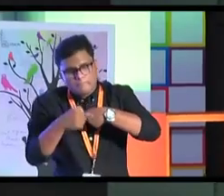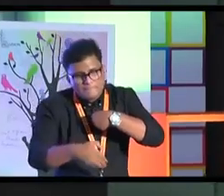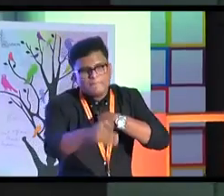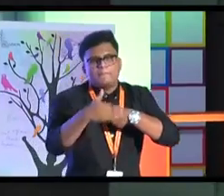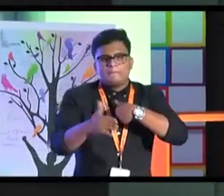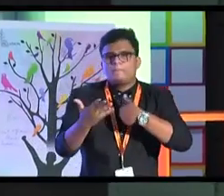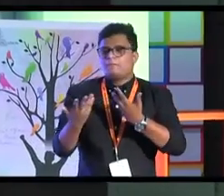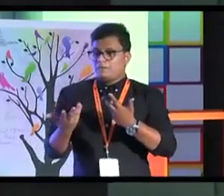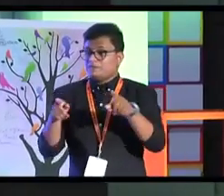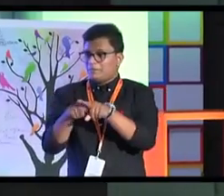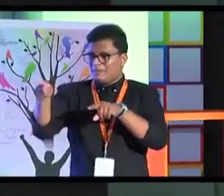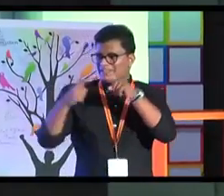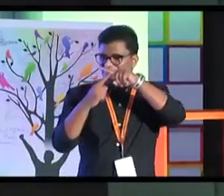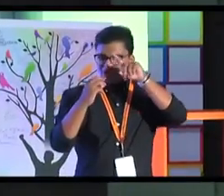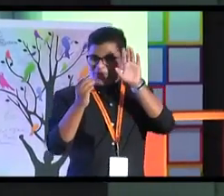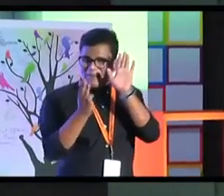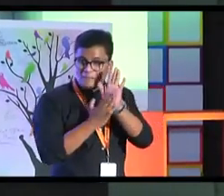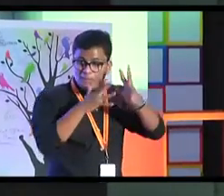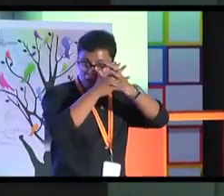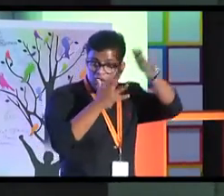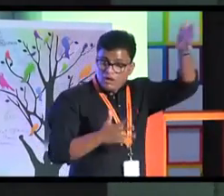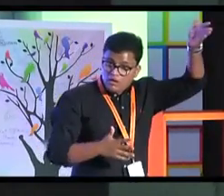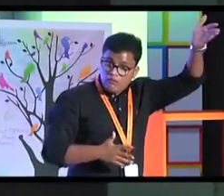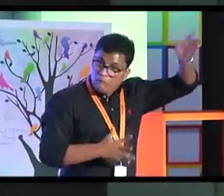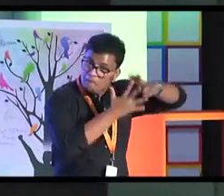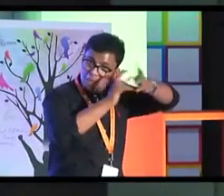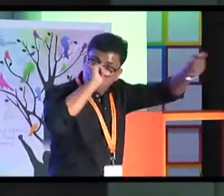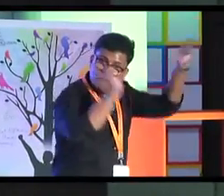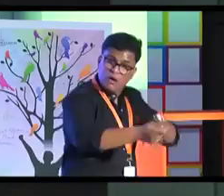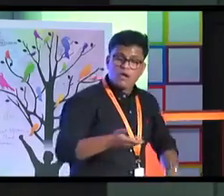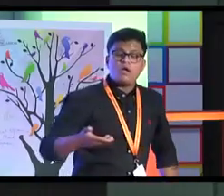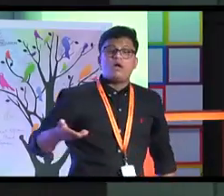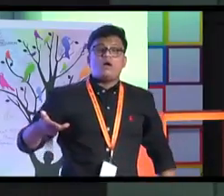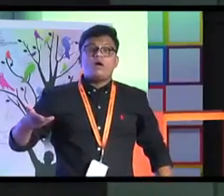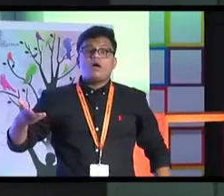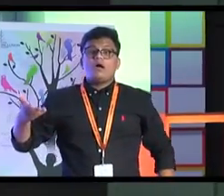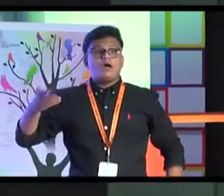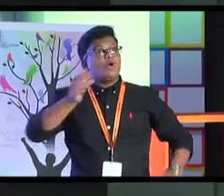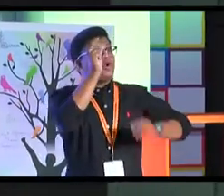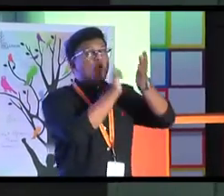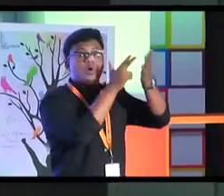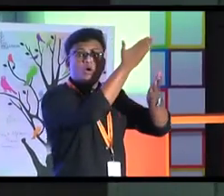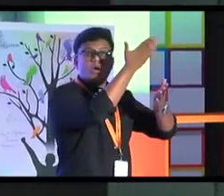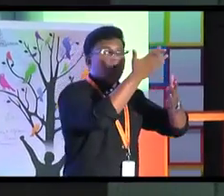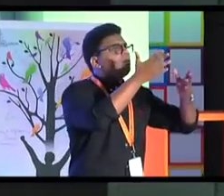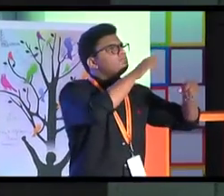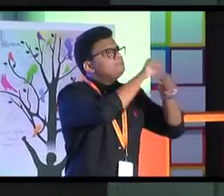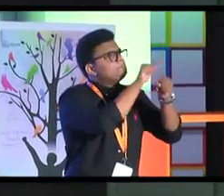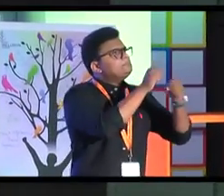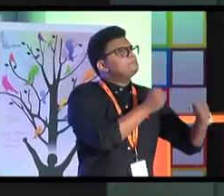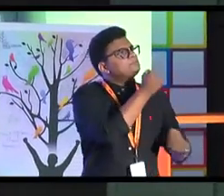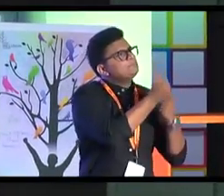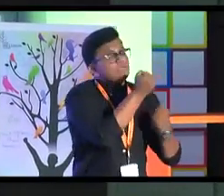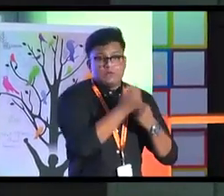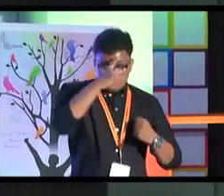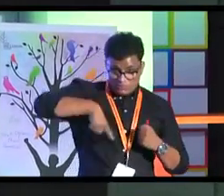people like Tom, it has been noticed by the whole world that it has to change. And that's why UN is behind it, every country is working on it. In India also we